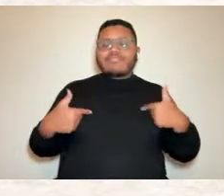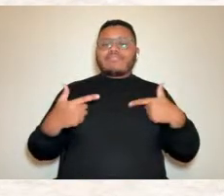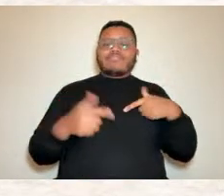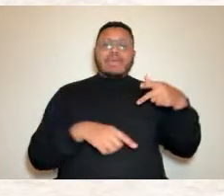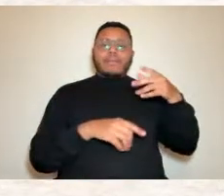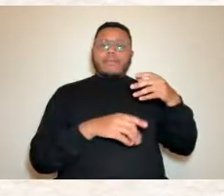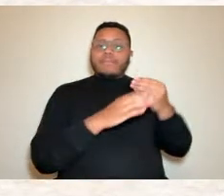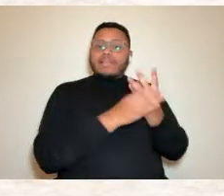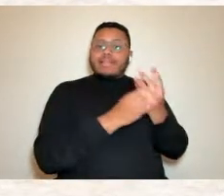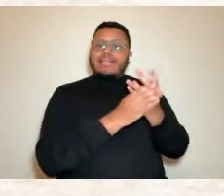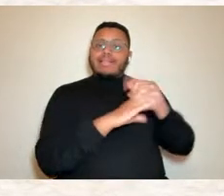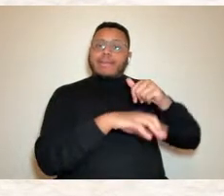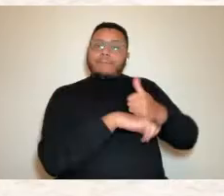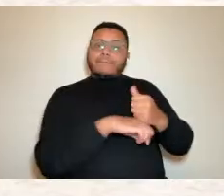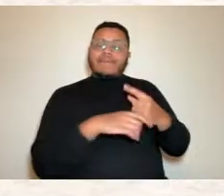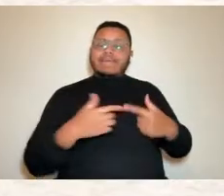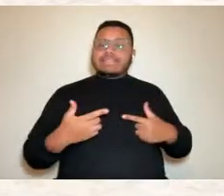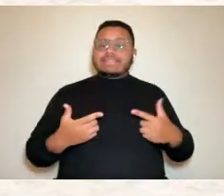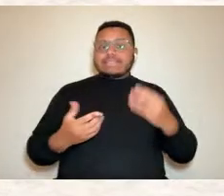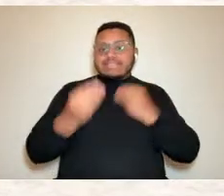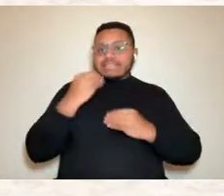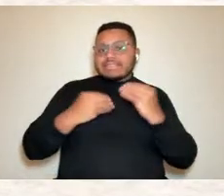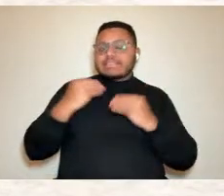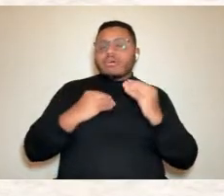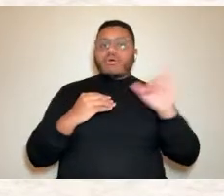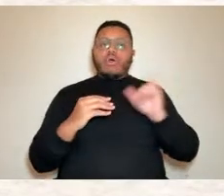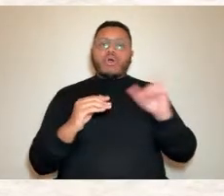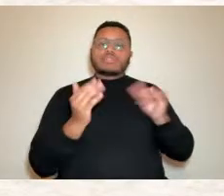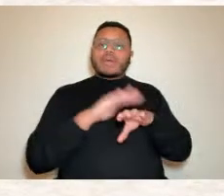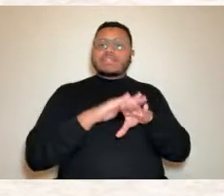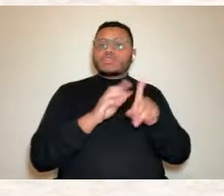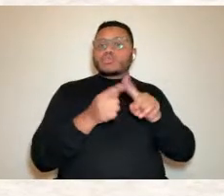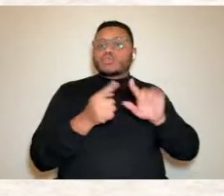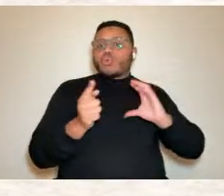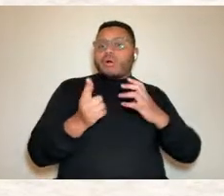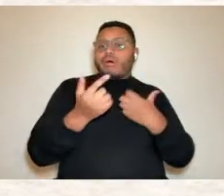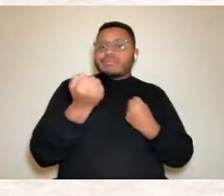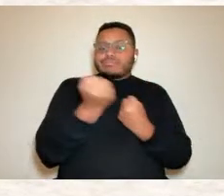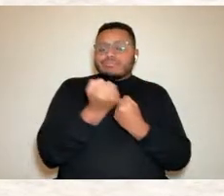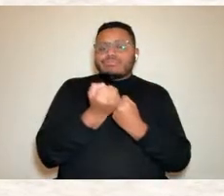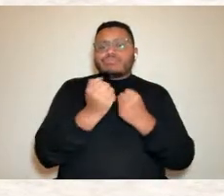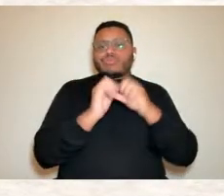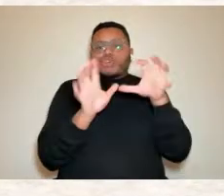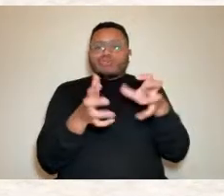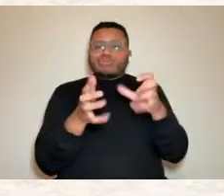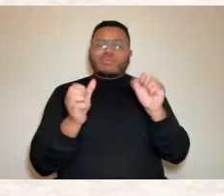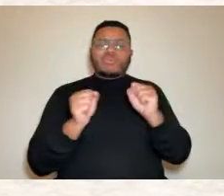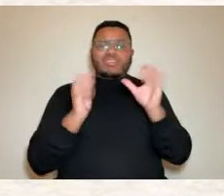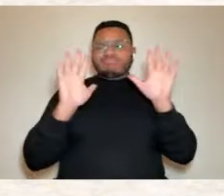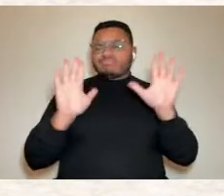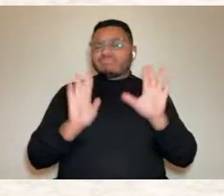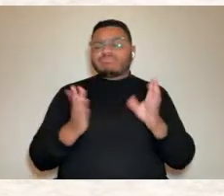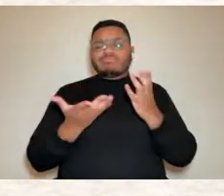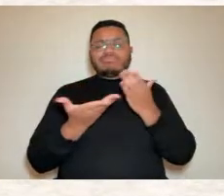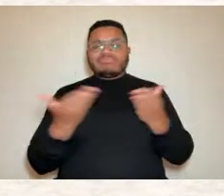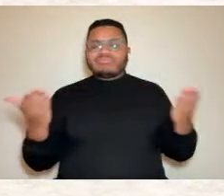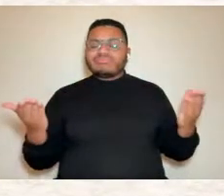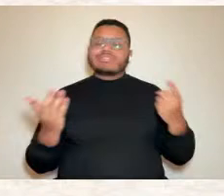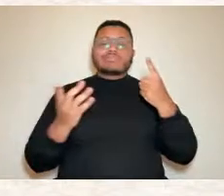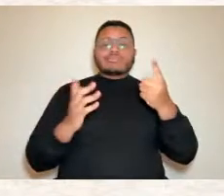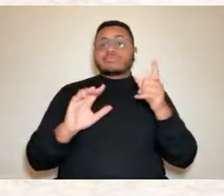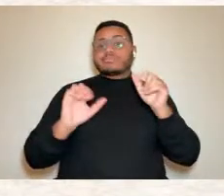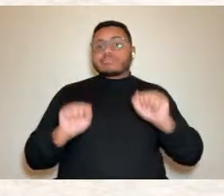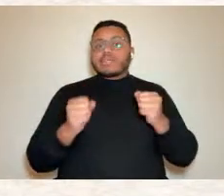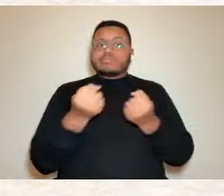and also access to our support group with tons of resources in there to help you go plant based this month.